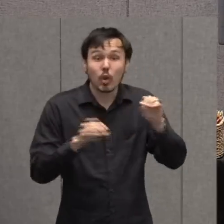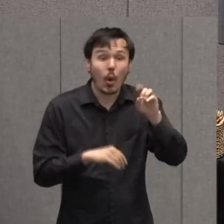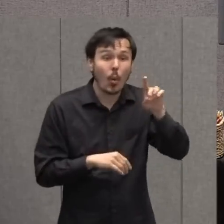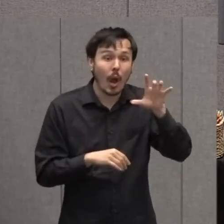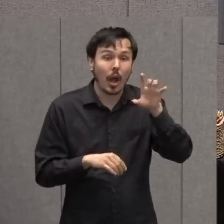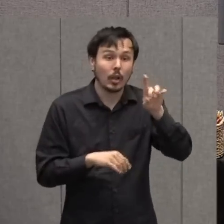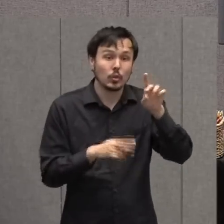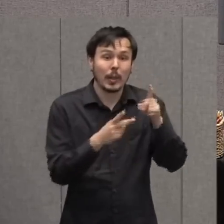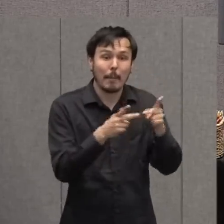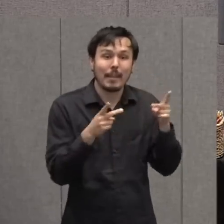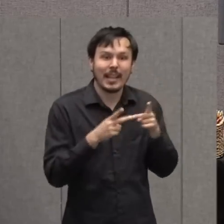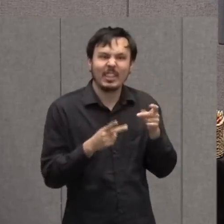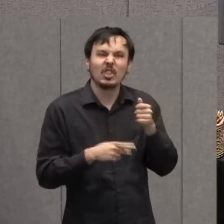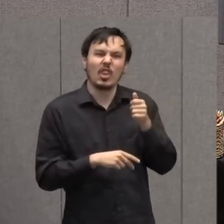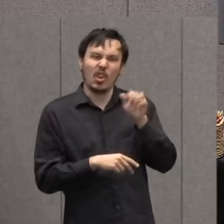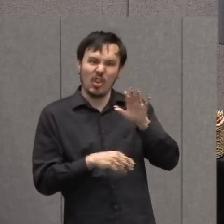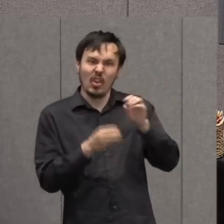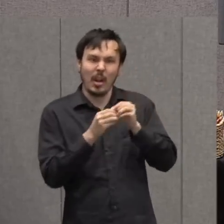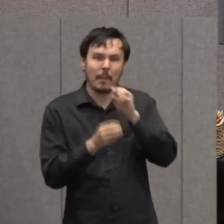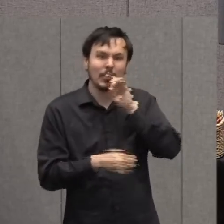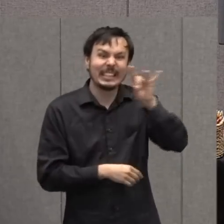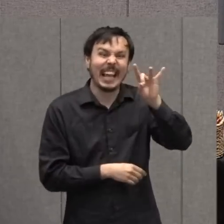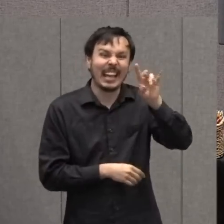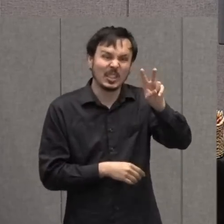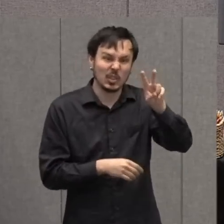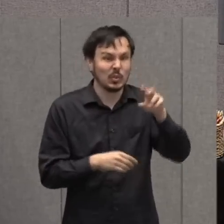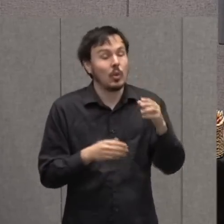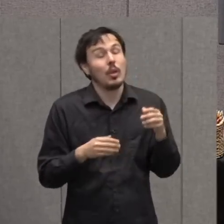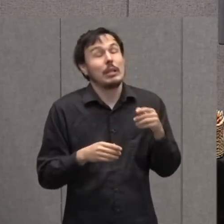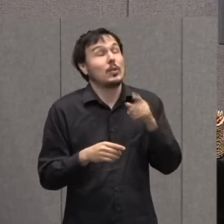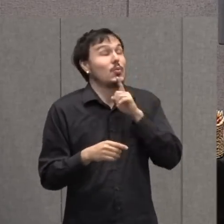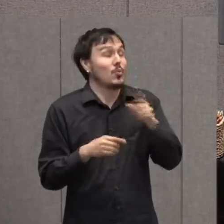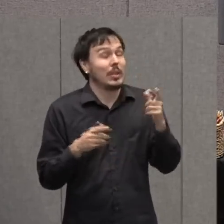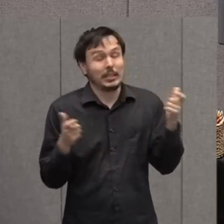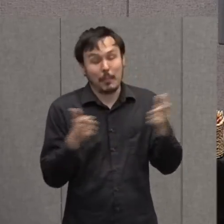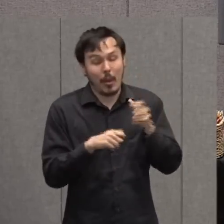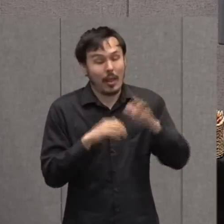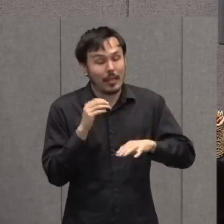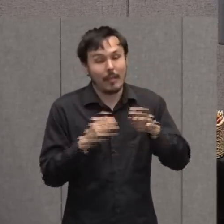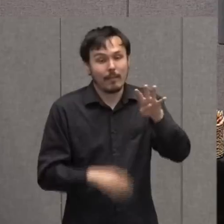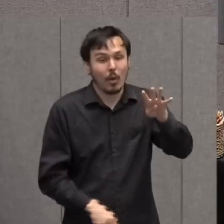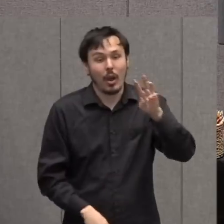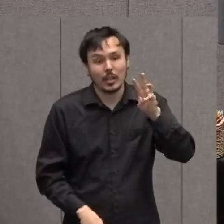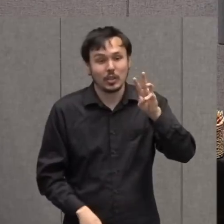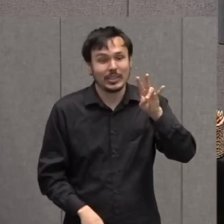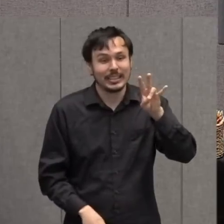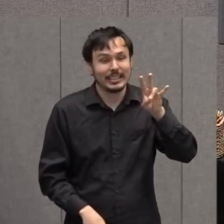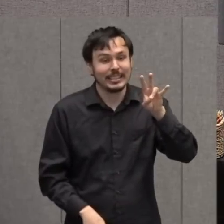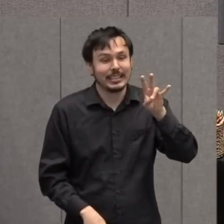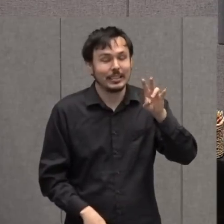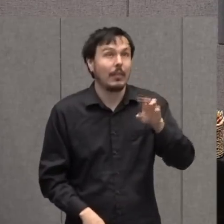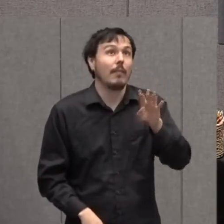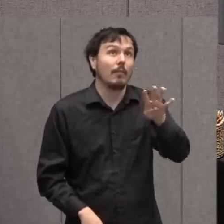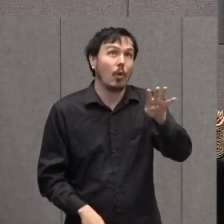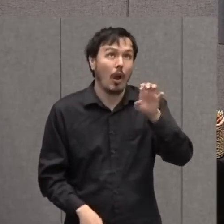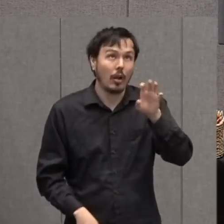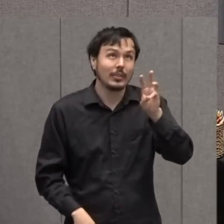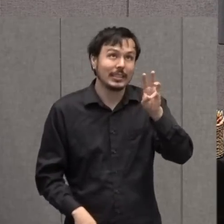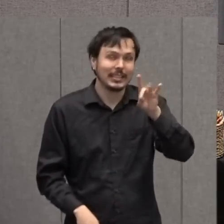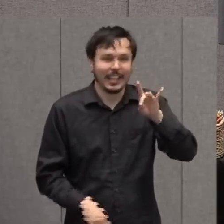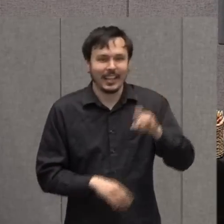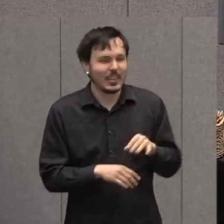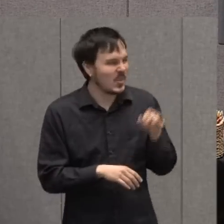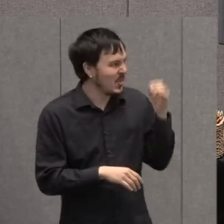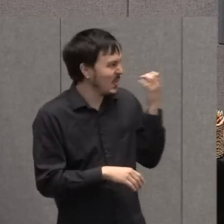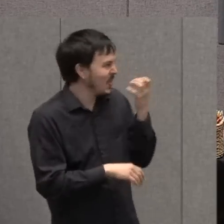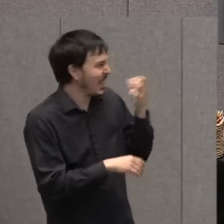So her number is 82, and that's way smaller than 468. Nice. That was That very was a smart. tricky one.